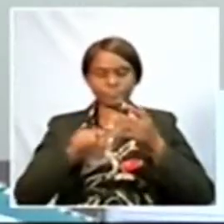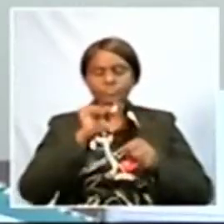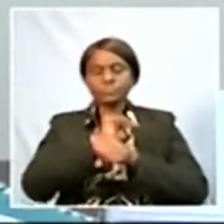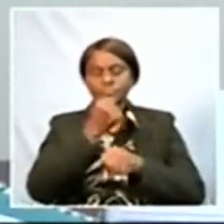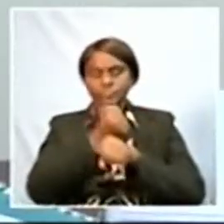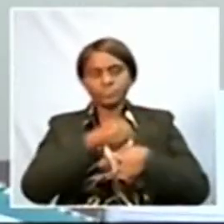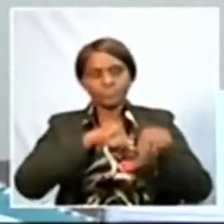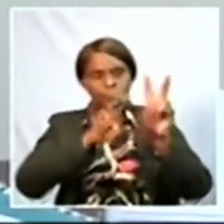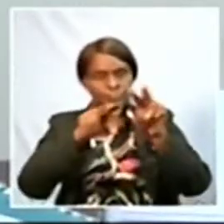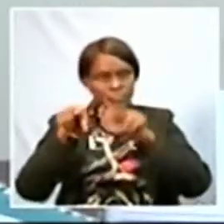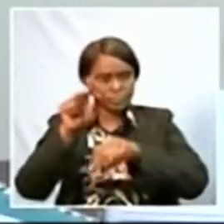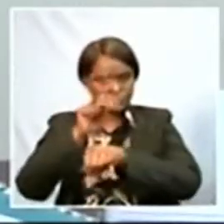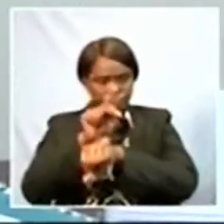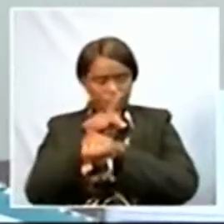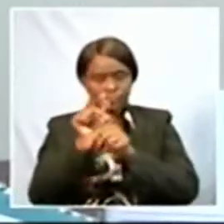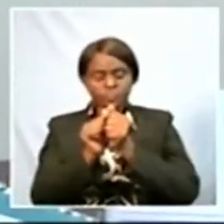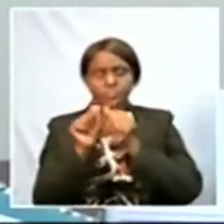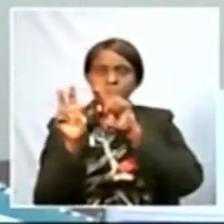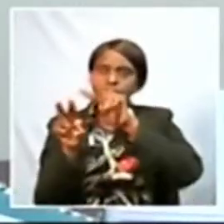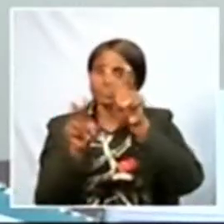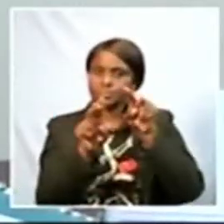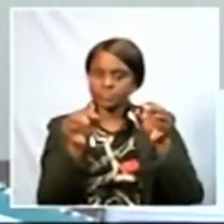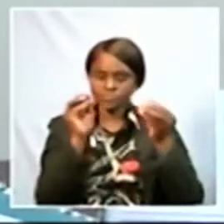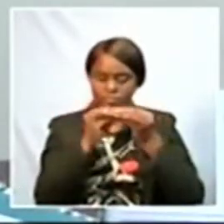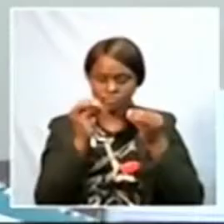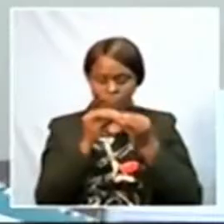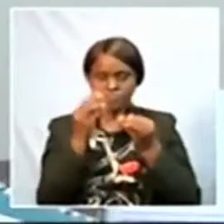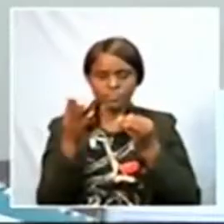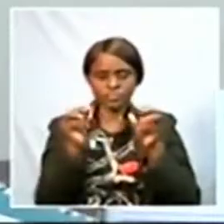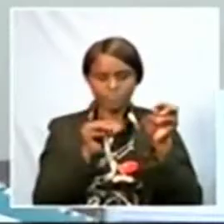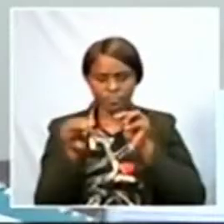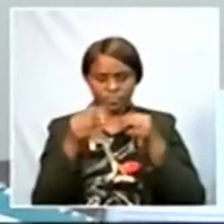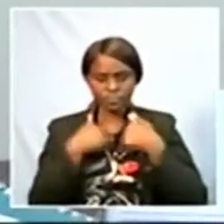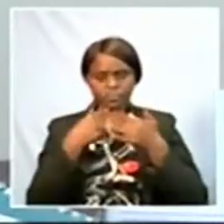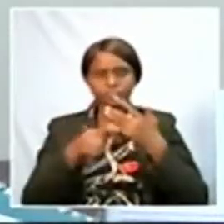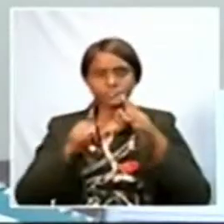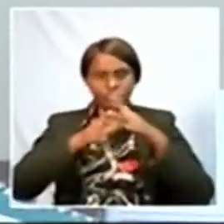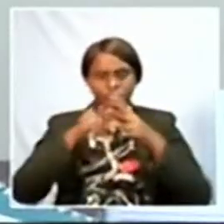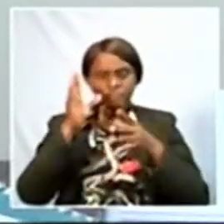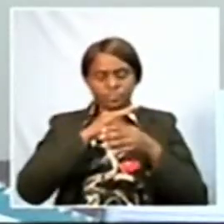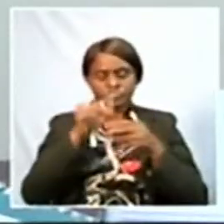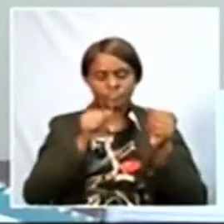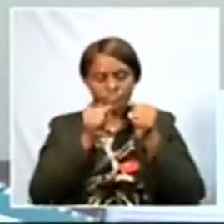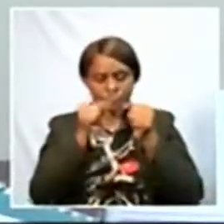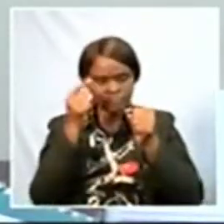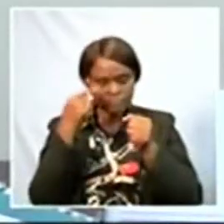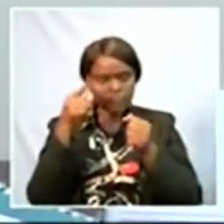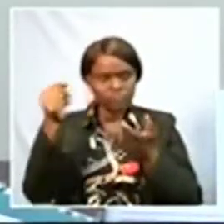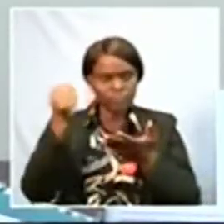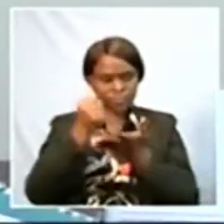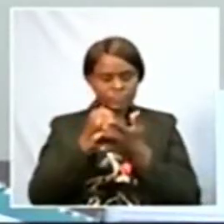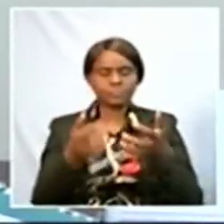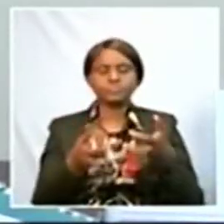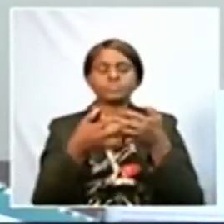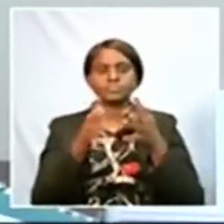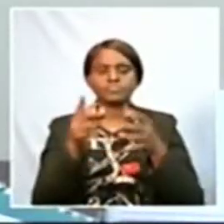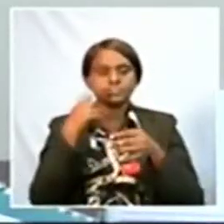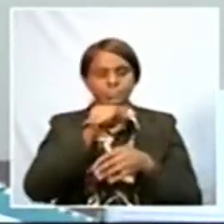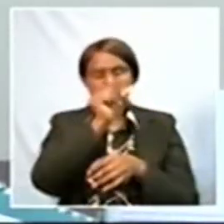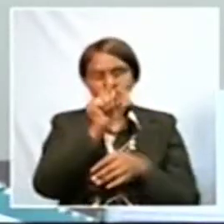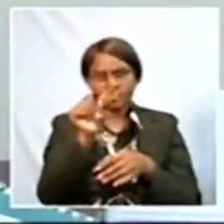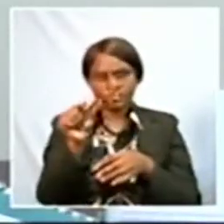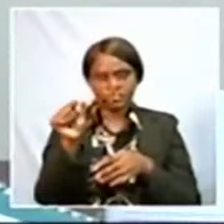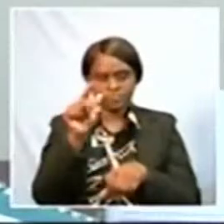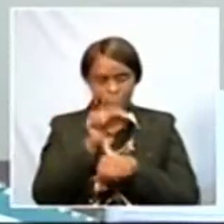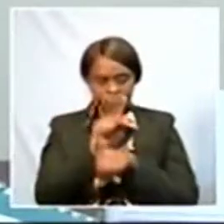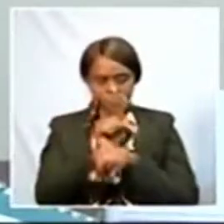intensified project monitoring and supervision. Furthermore, management has initiated a strategy of appointing an engineer for each and every